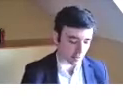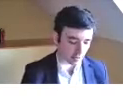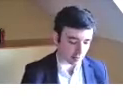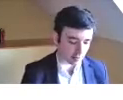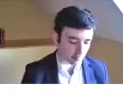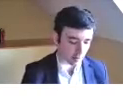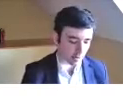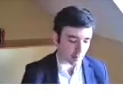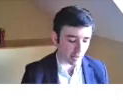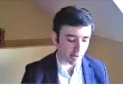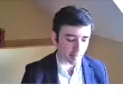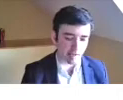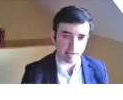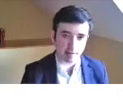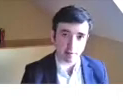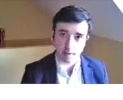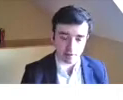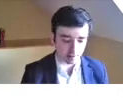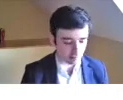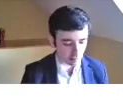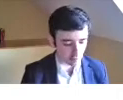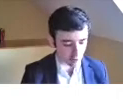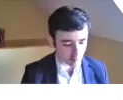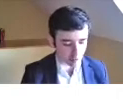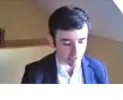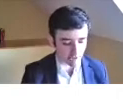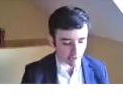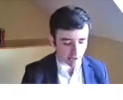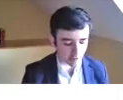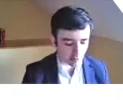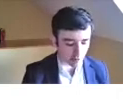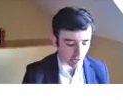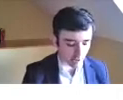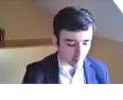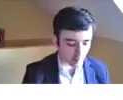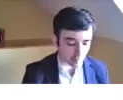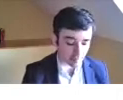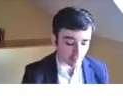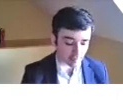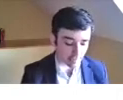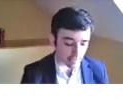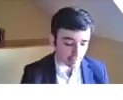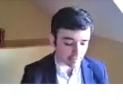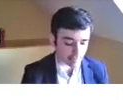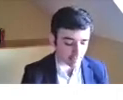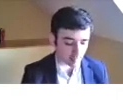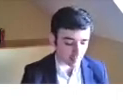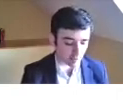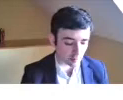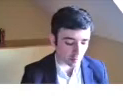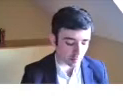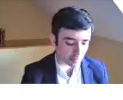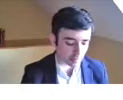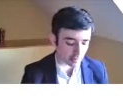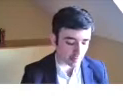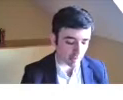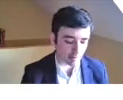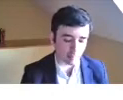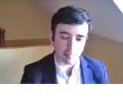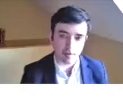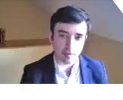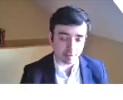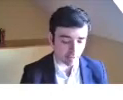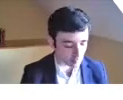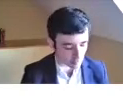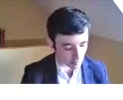as a field is partly about upsetting the familiar, of pointing out how dissident identities can be found where we might not expect